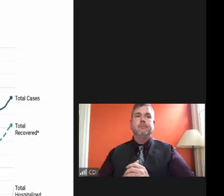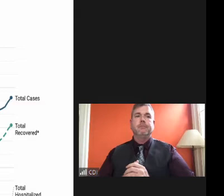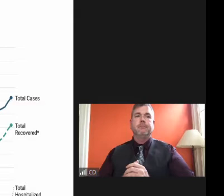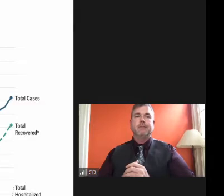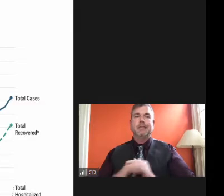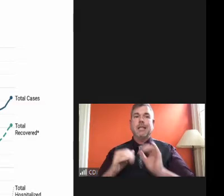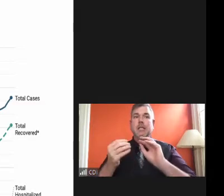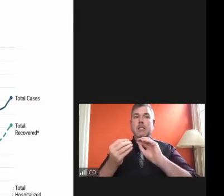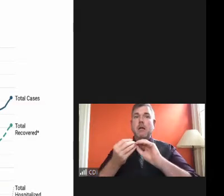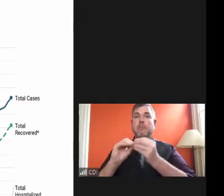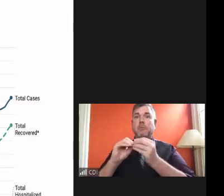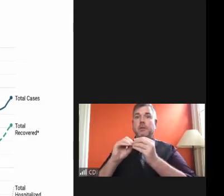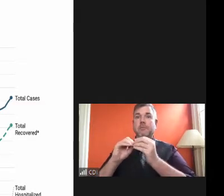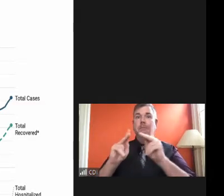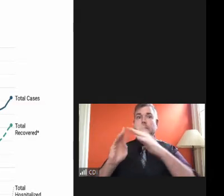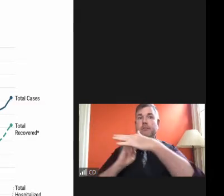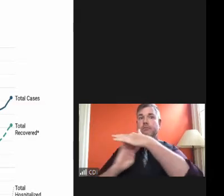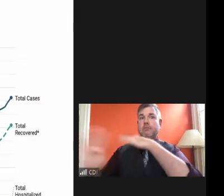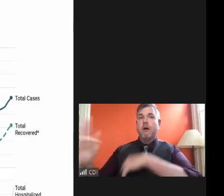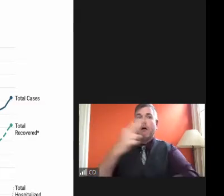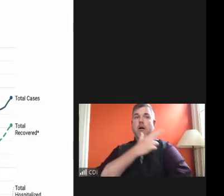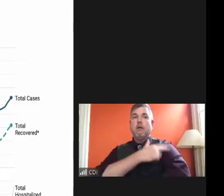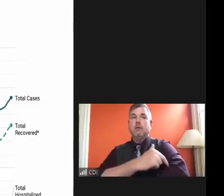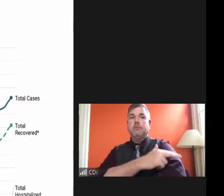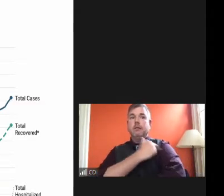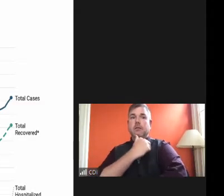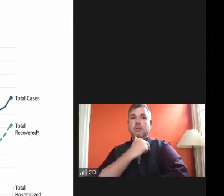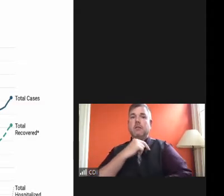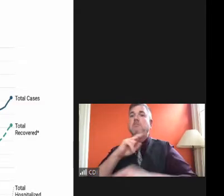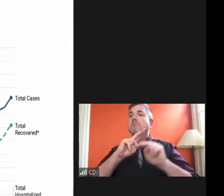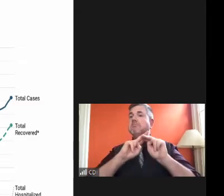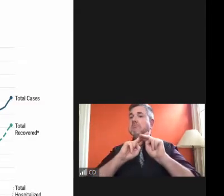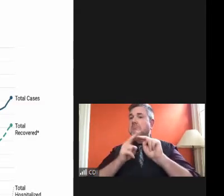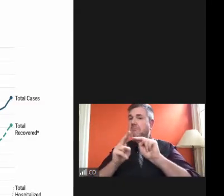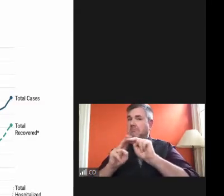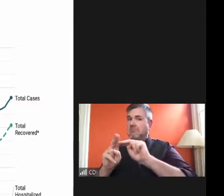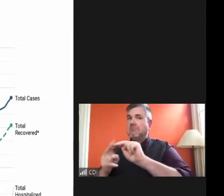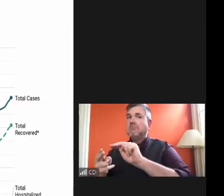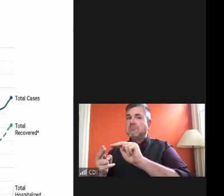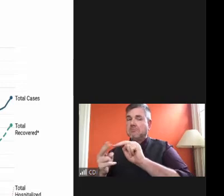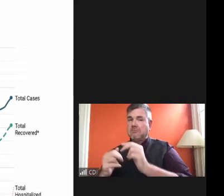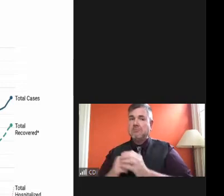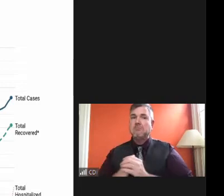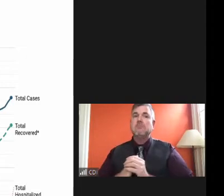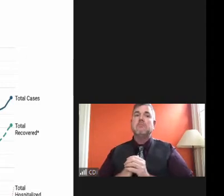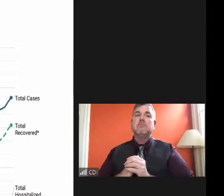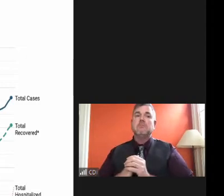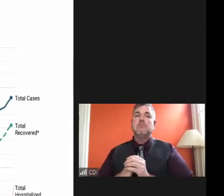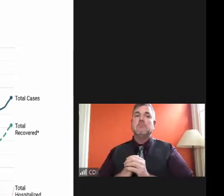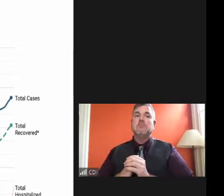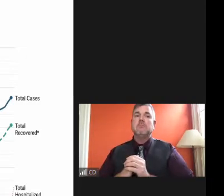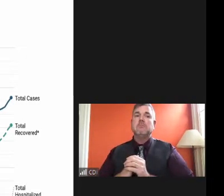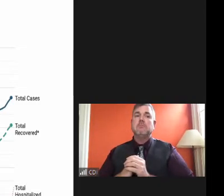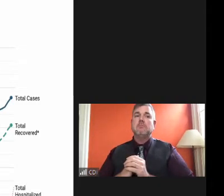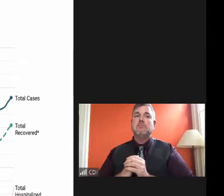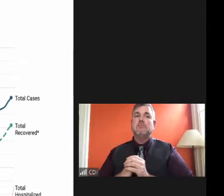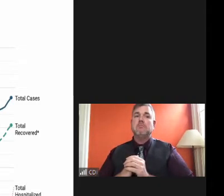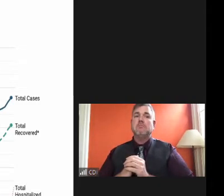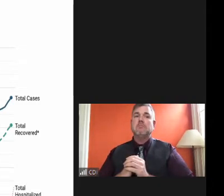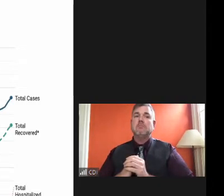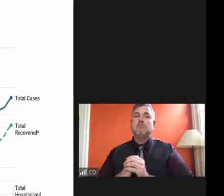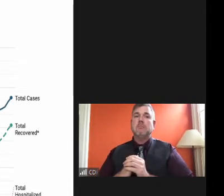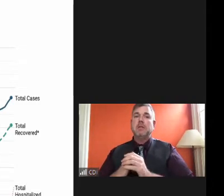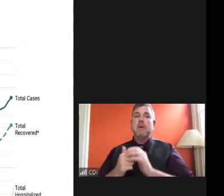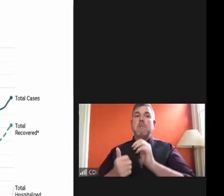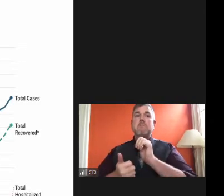higher proportion of people who are younger and in the workforce and are healthier and tend to have less severe symptoms.